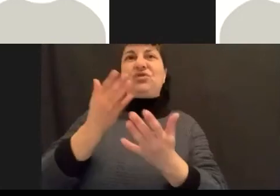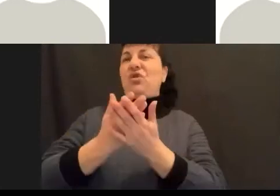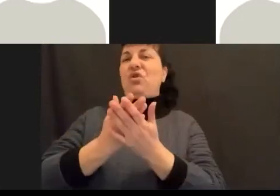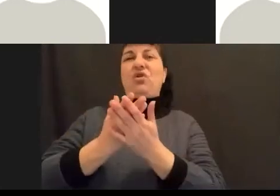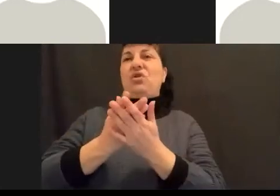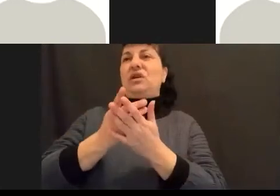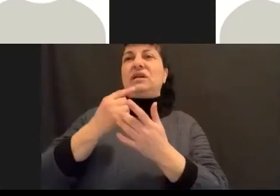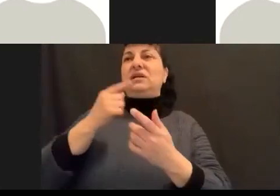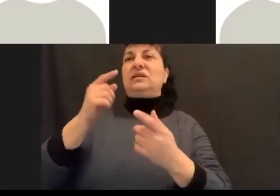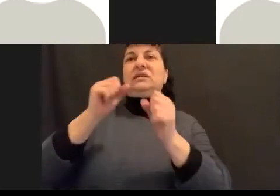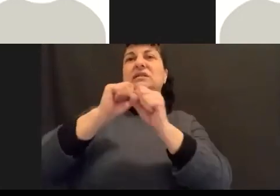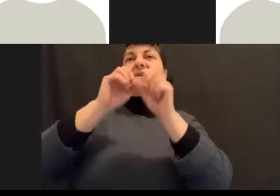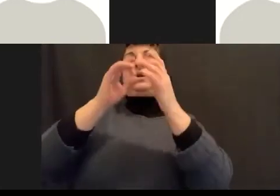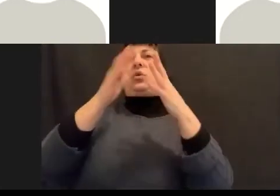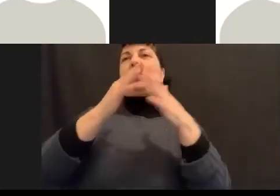new